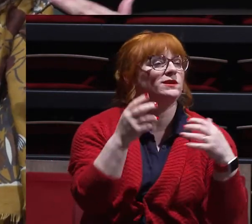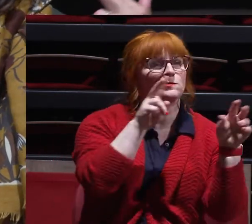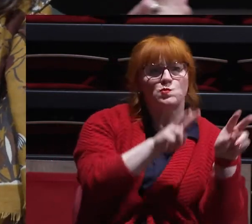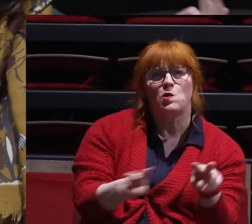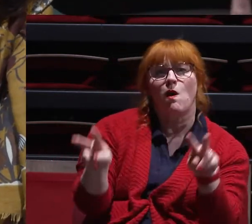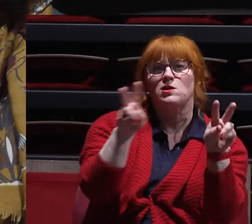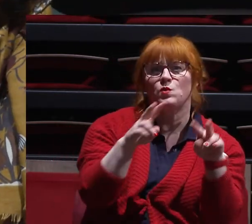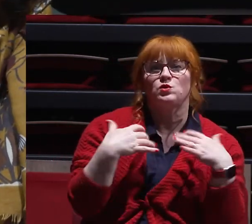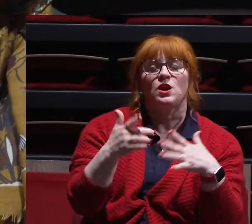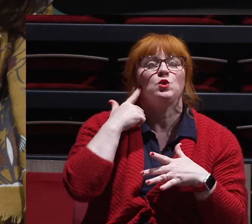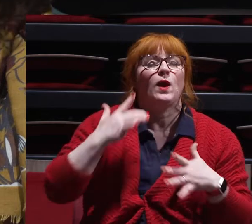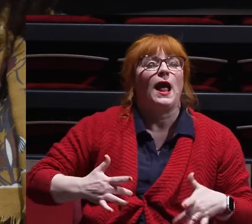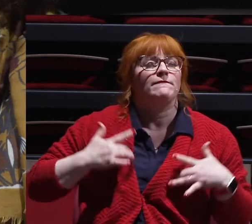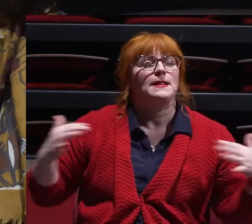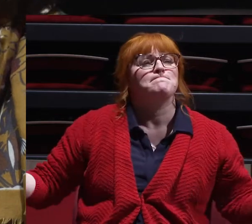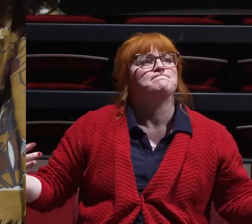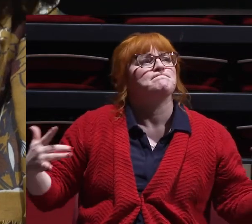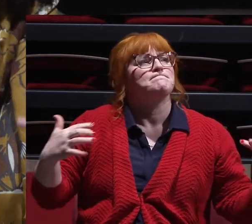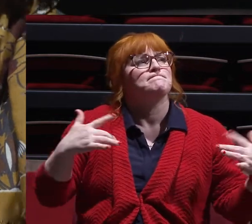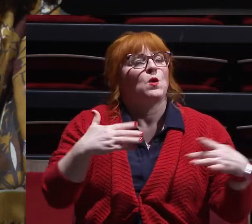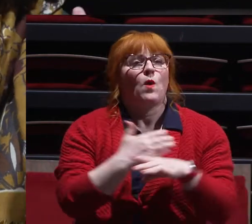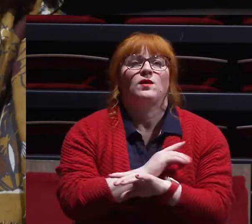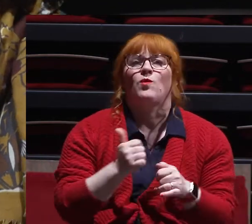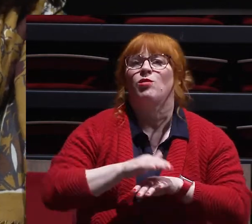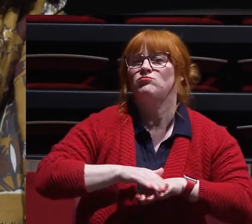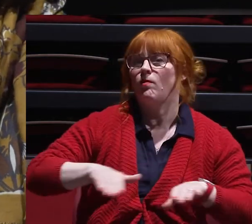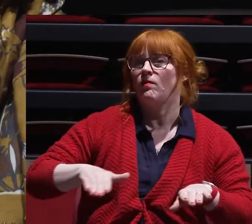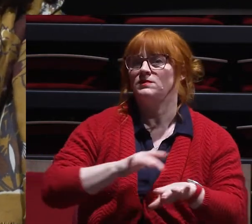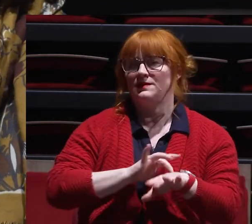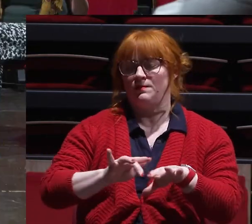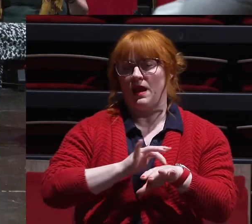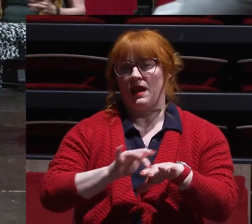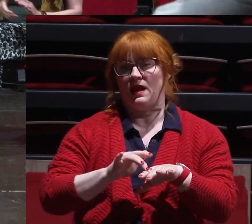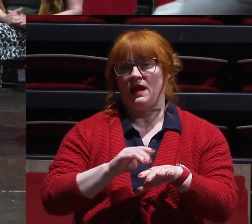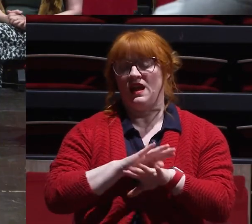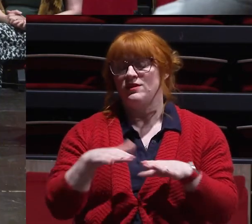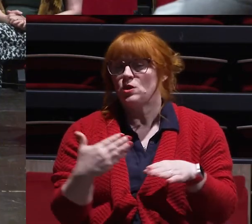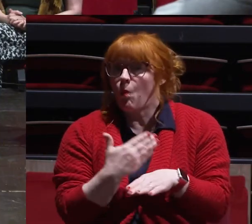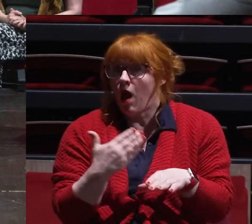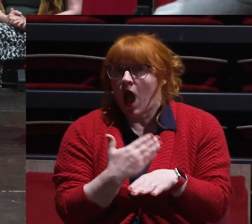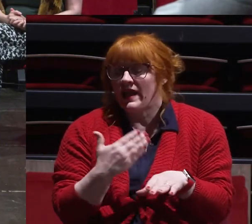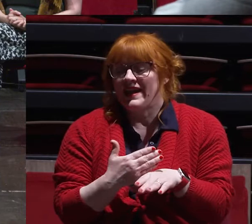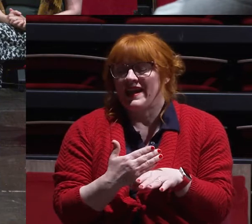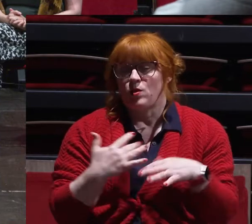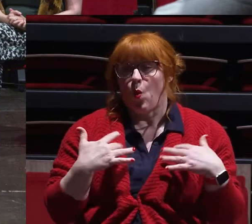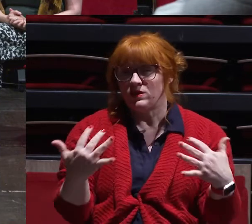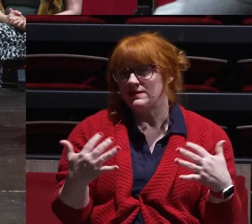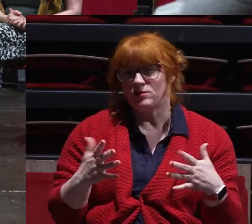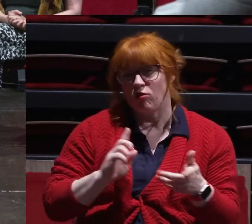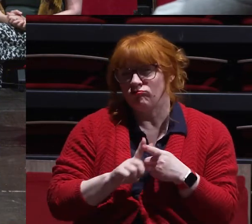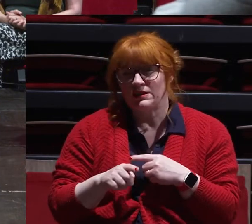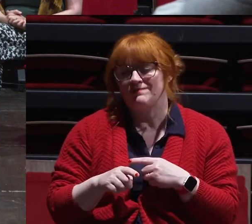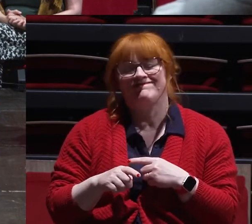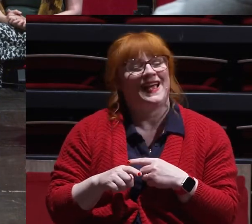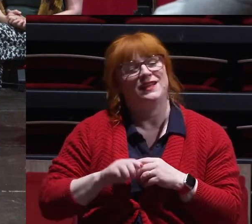But if you are with an audience, you can feel what's working and what's not working, and if it's not working, it's